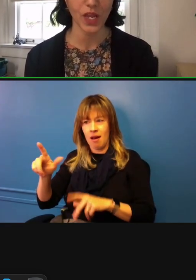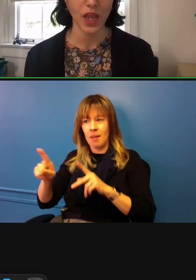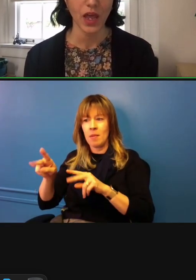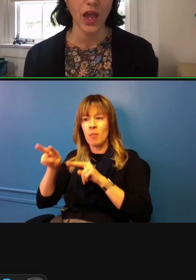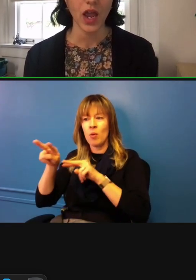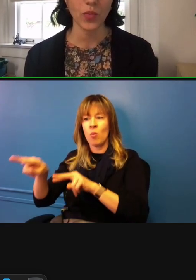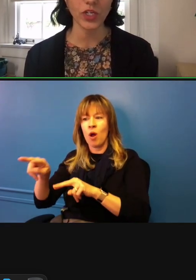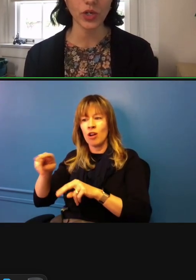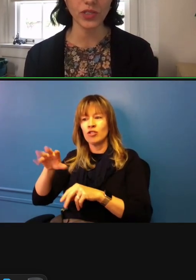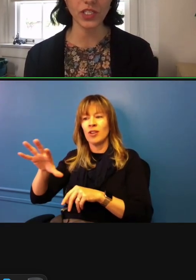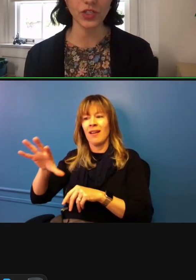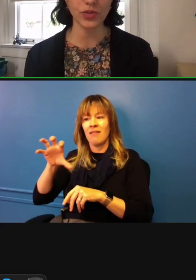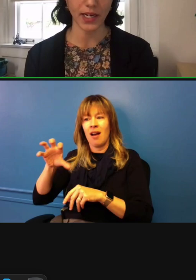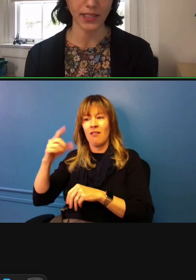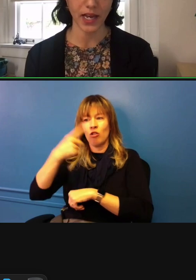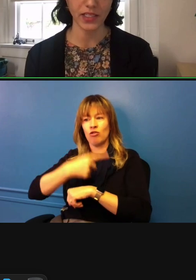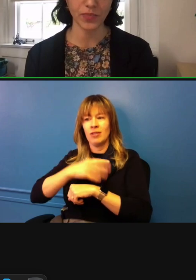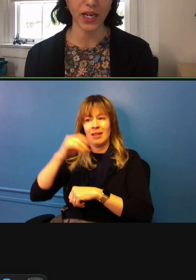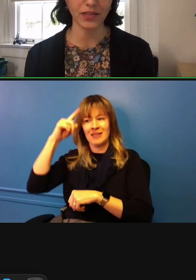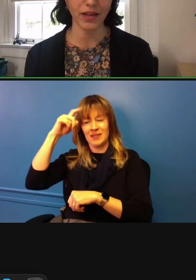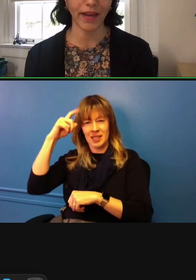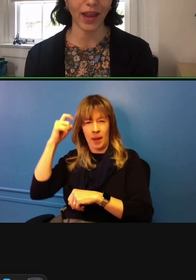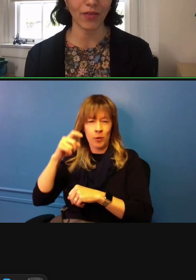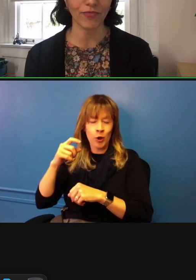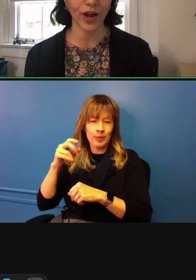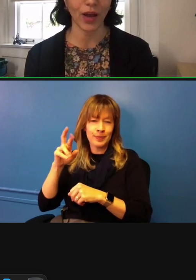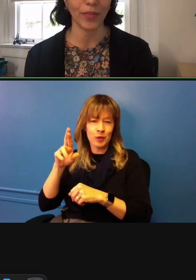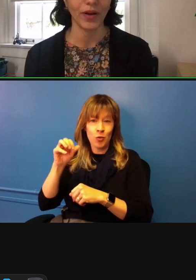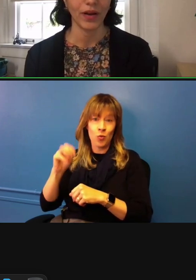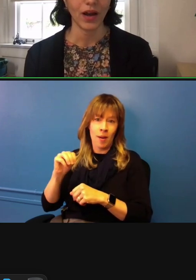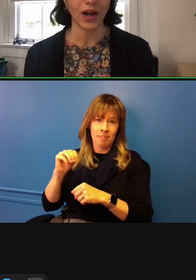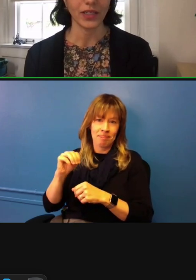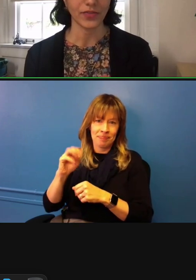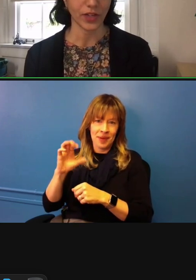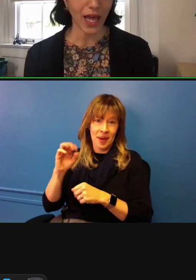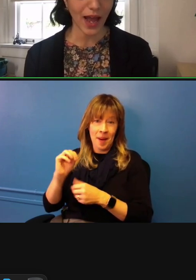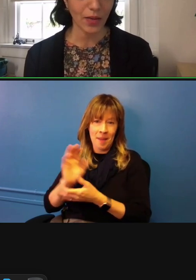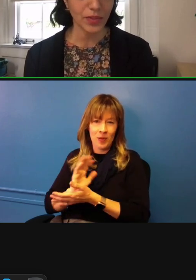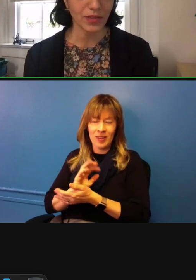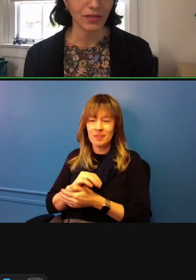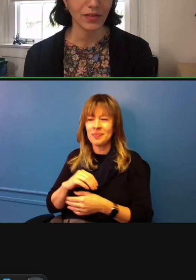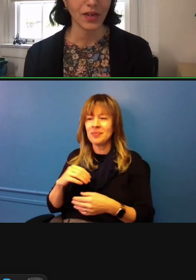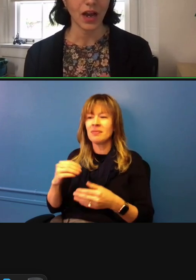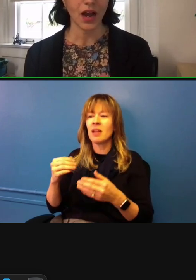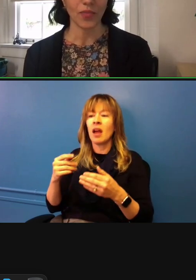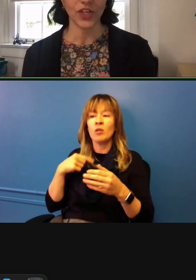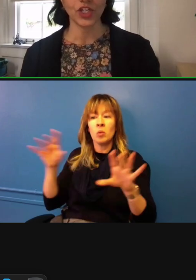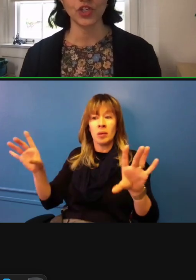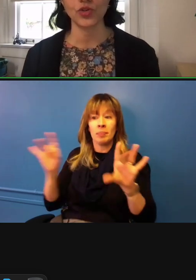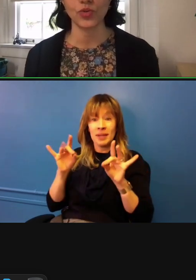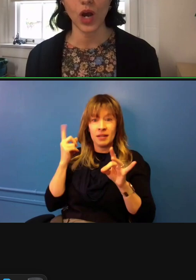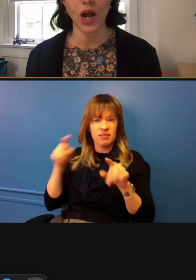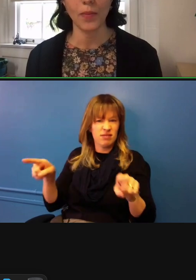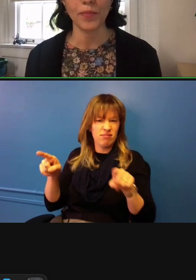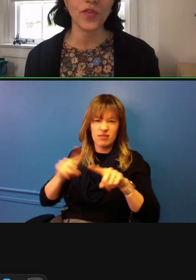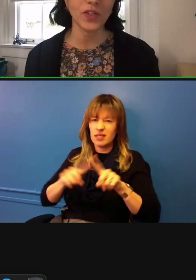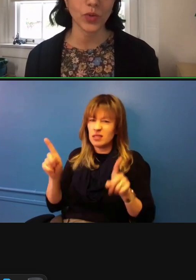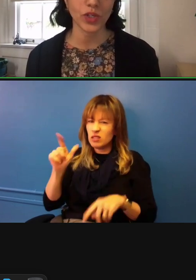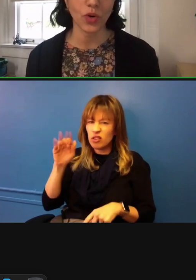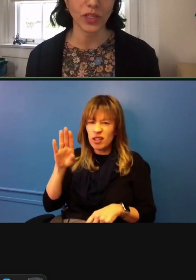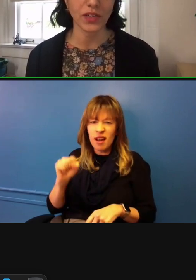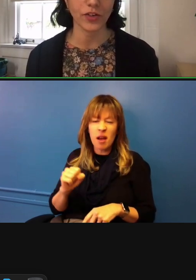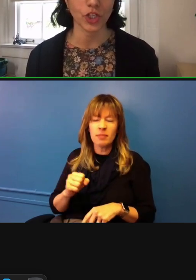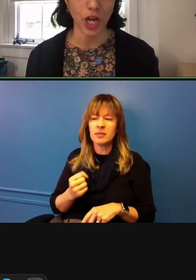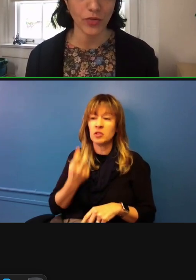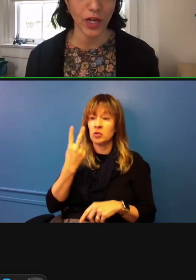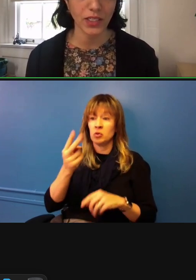Summer. And we chose these two data sets because they came from different labs. The two movies